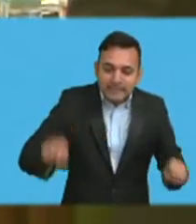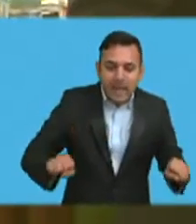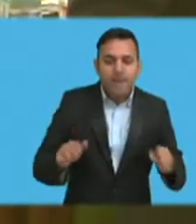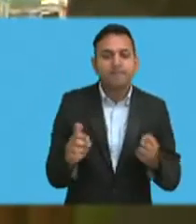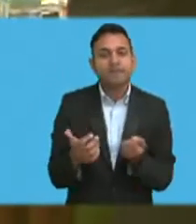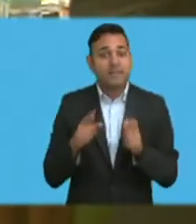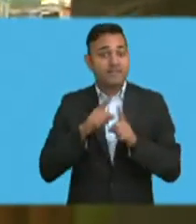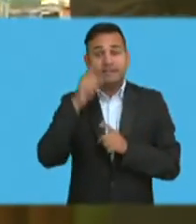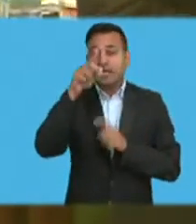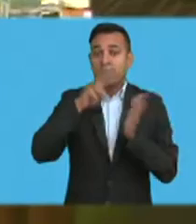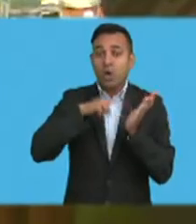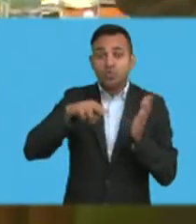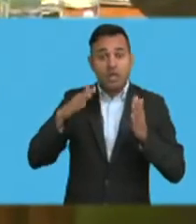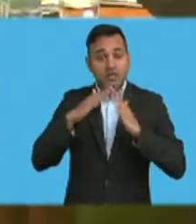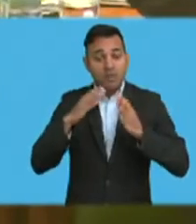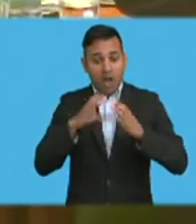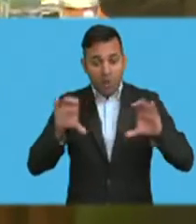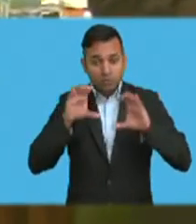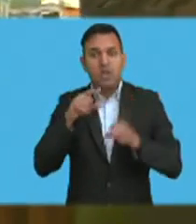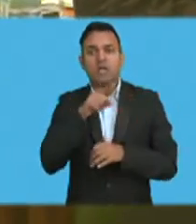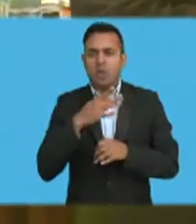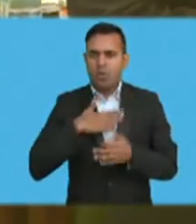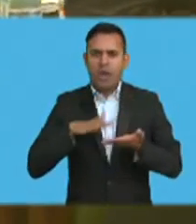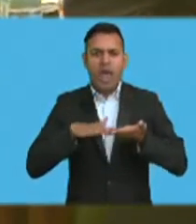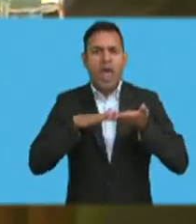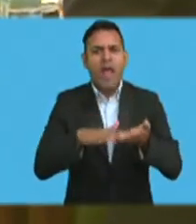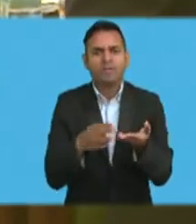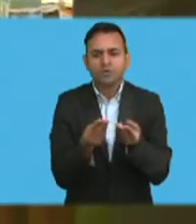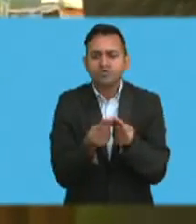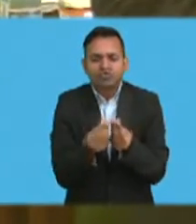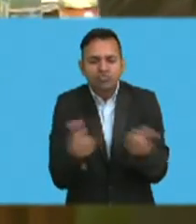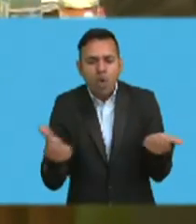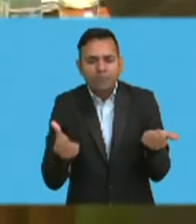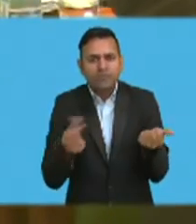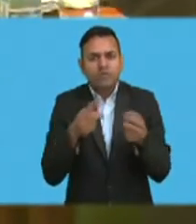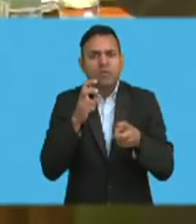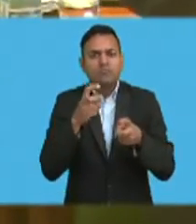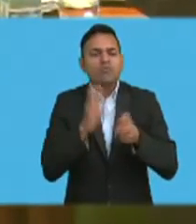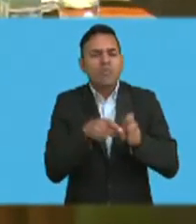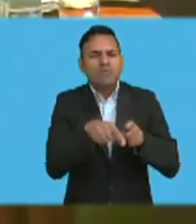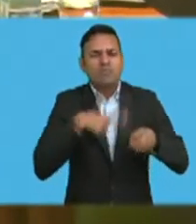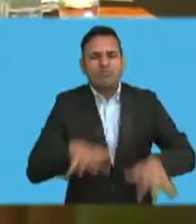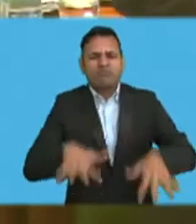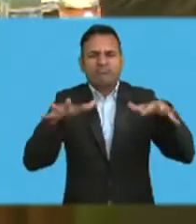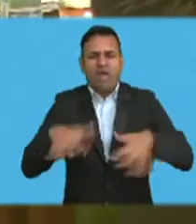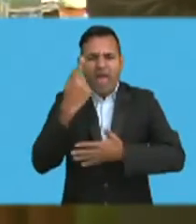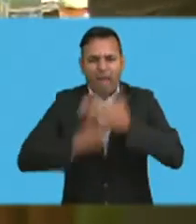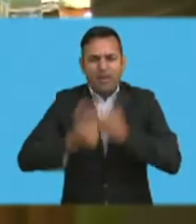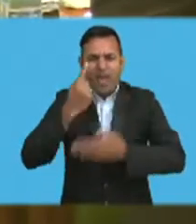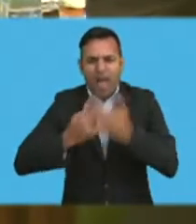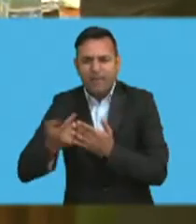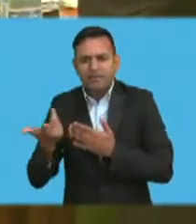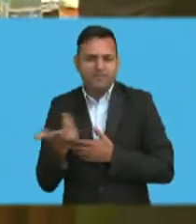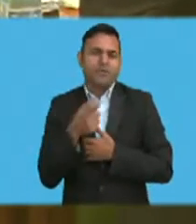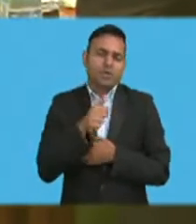dealing with these drainage problems there. And the second highest, Madam Speaker, Nini Town Council, as you know, a very important town, one of